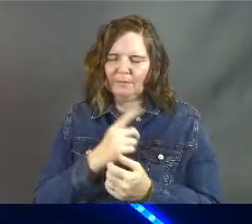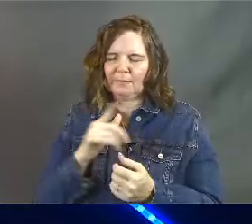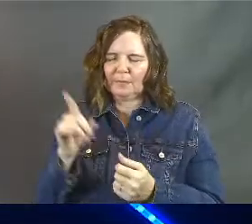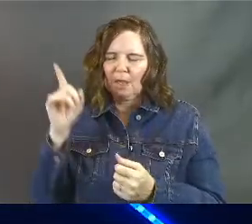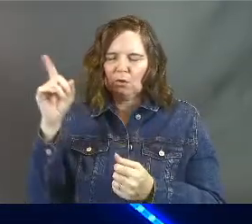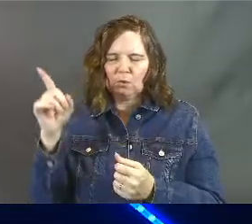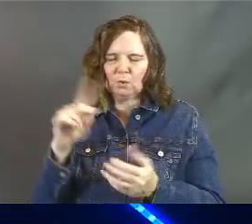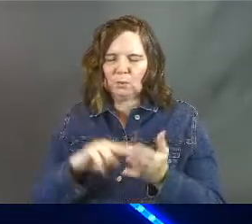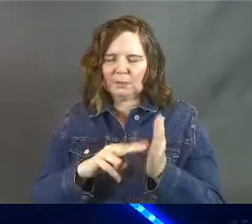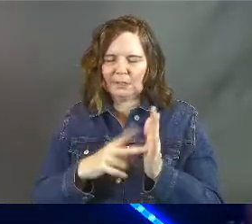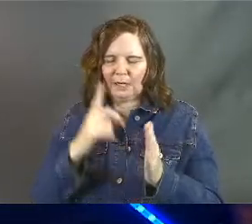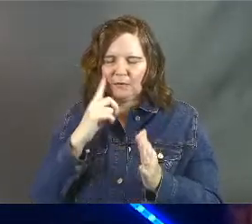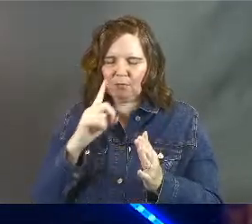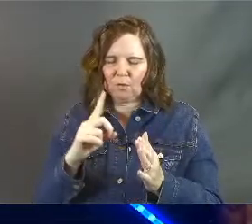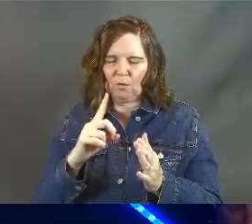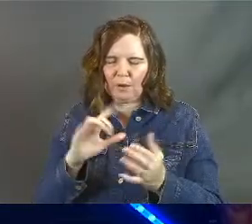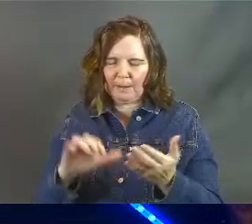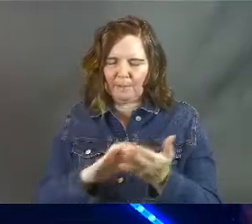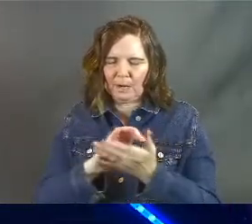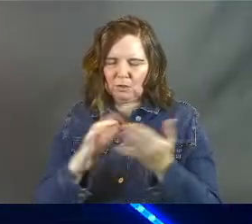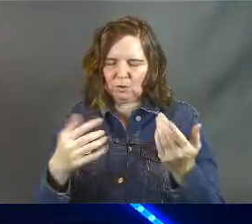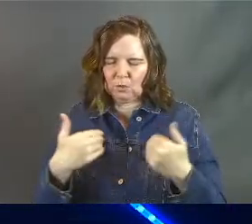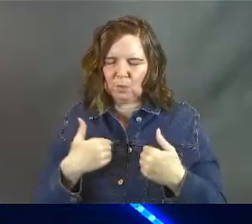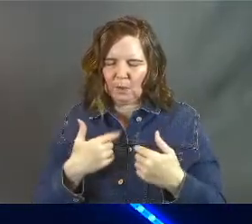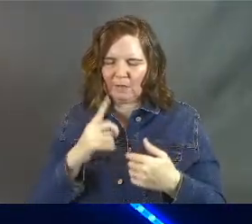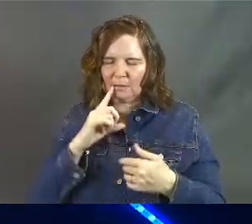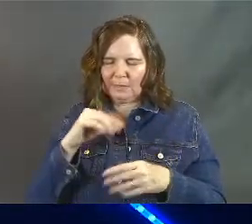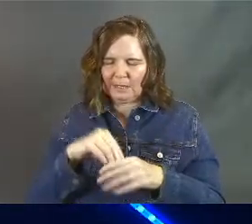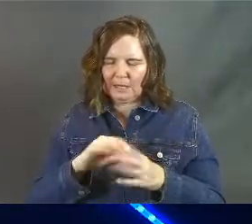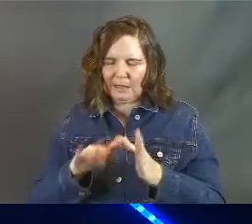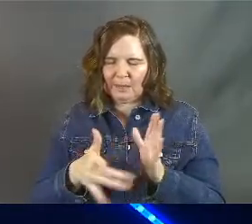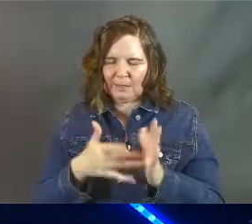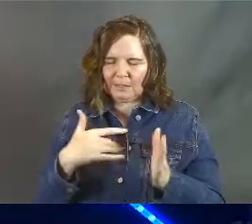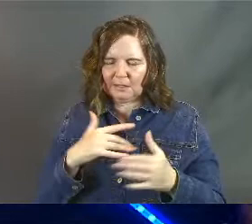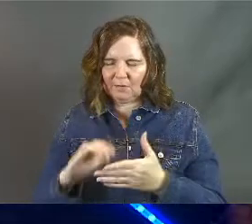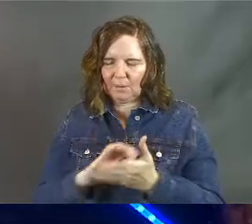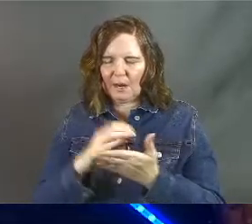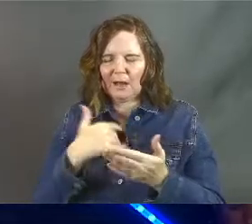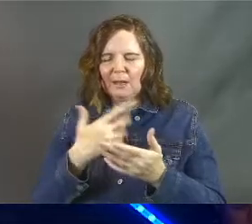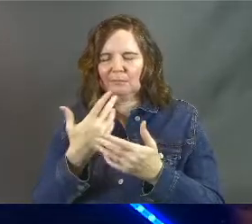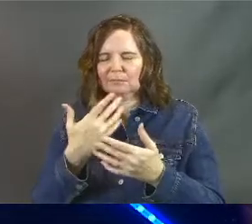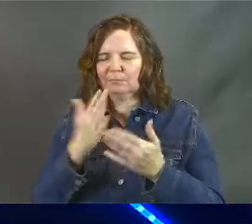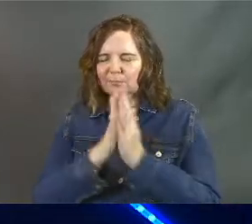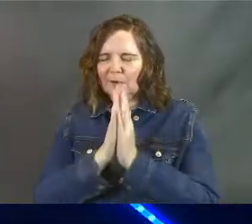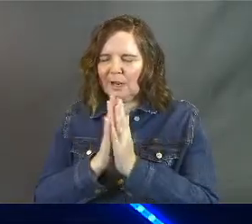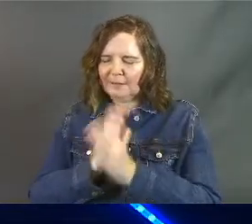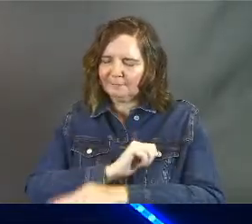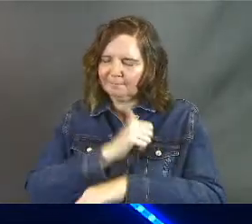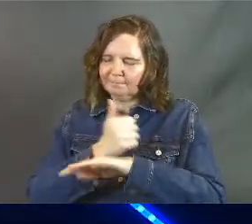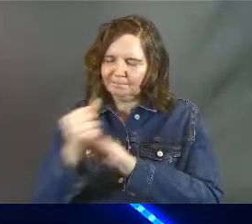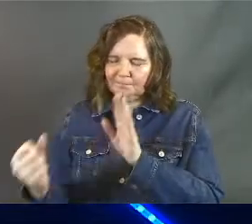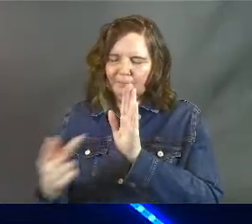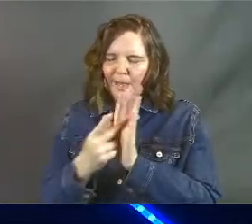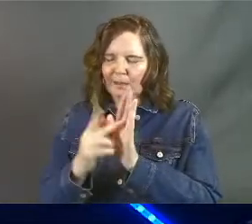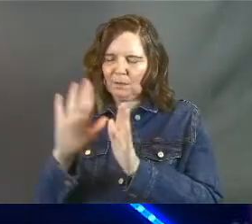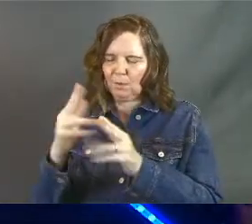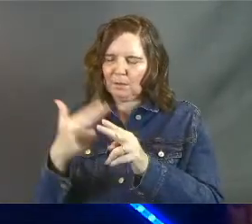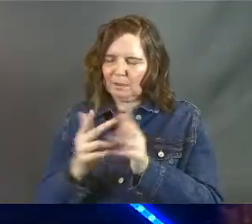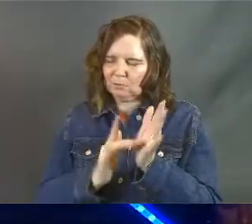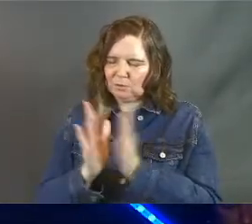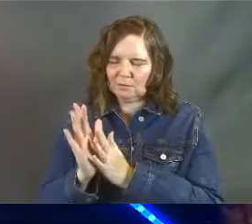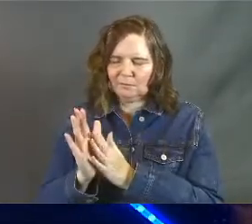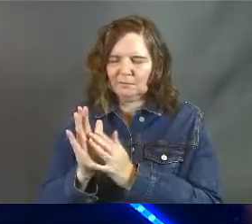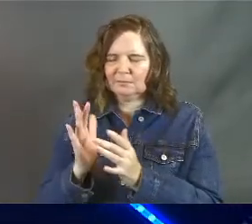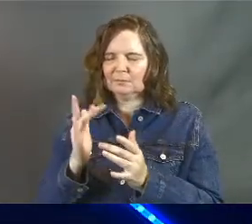love that You intended for marriages to have, Jesus, to be in the midst of marriage. Pray that is restored in Your name, Jesus. That